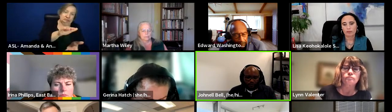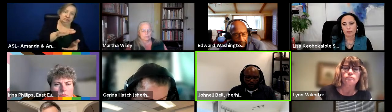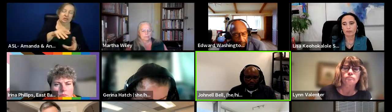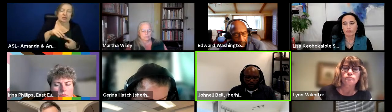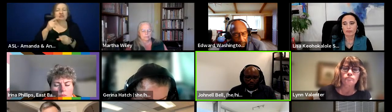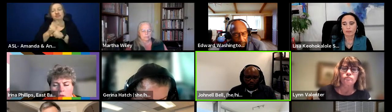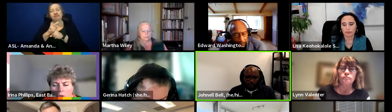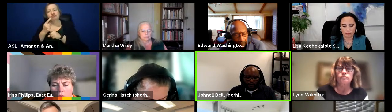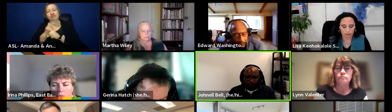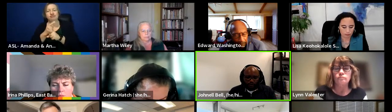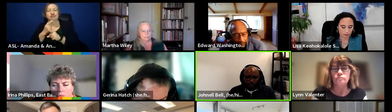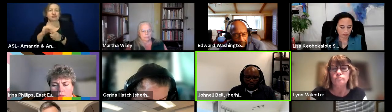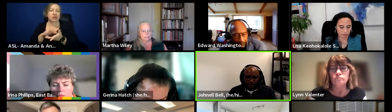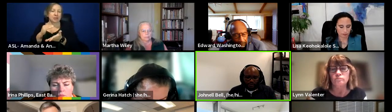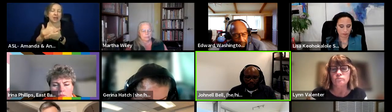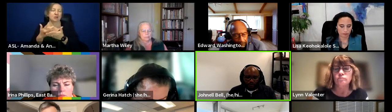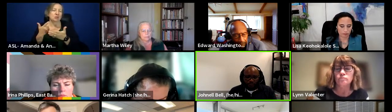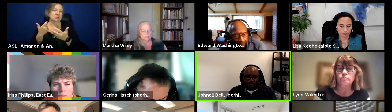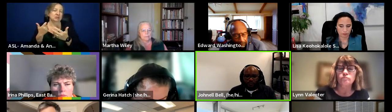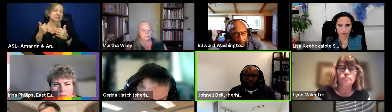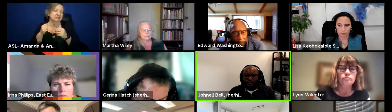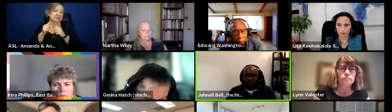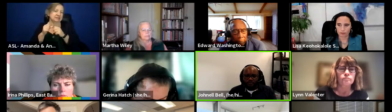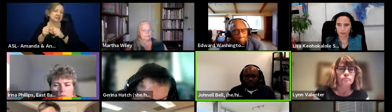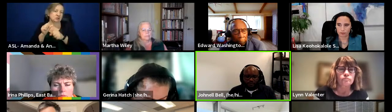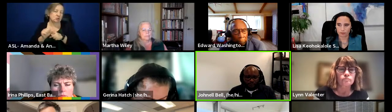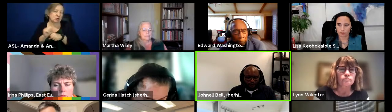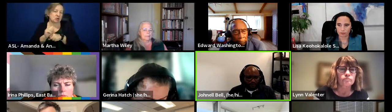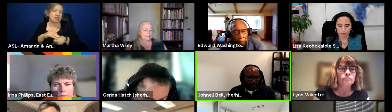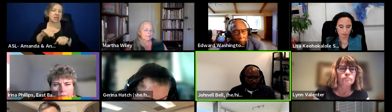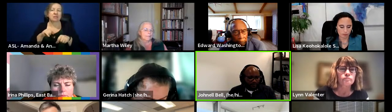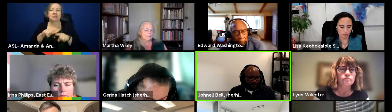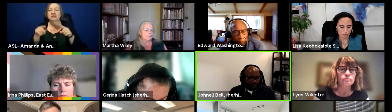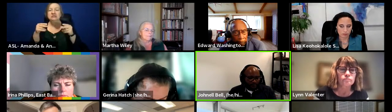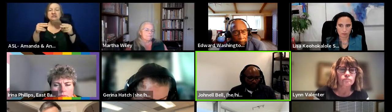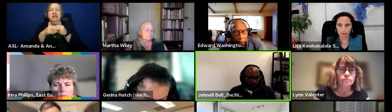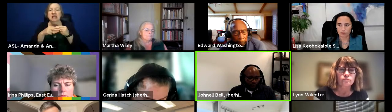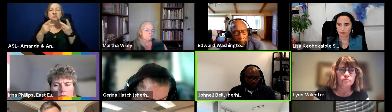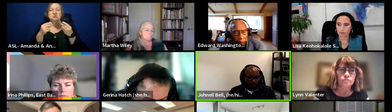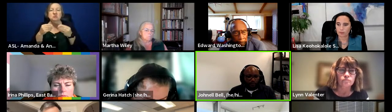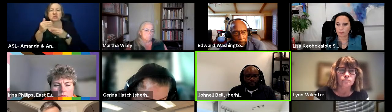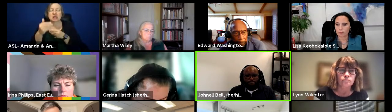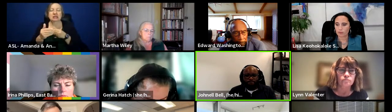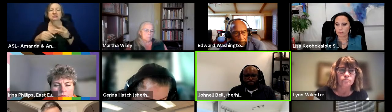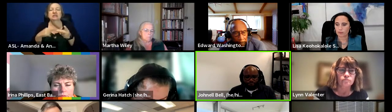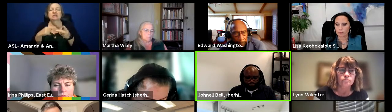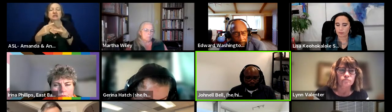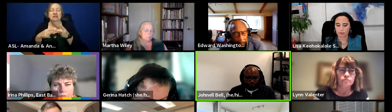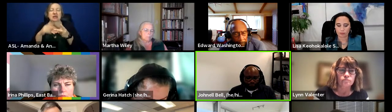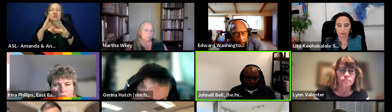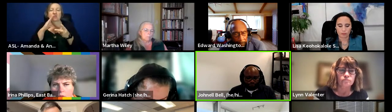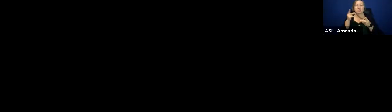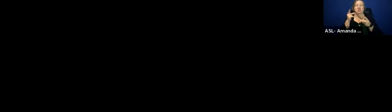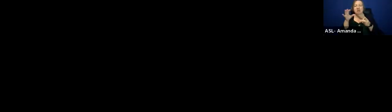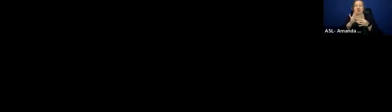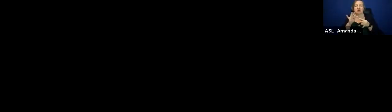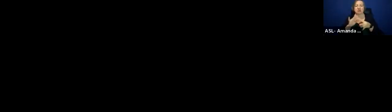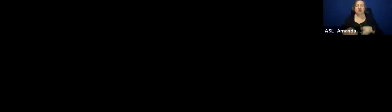And so we'll continue to work on that. But if we can get the slides up in terms of what's next, please. And then we'll go to public comment.